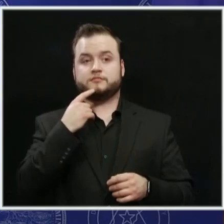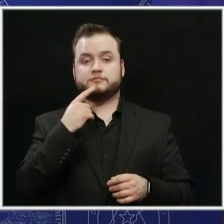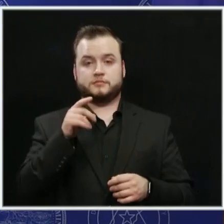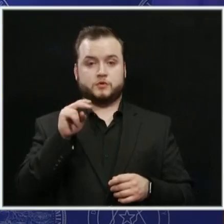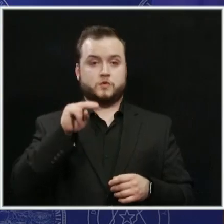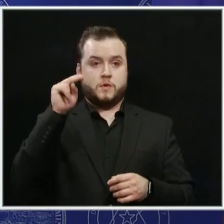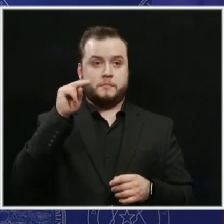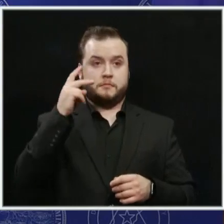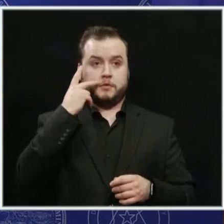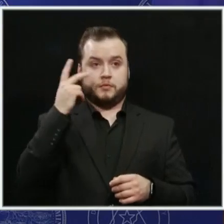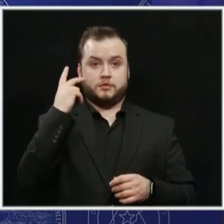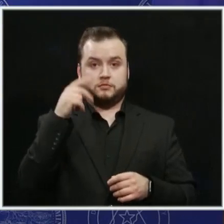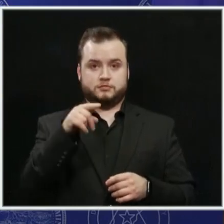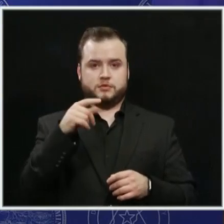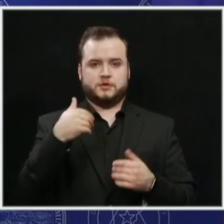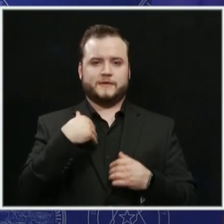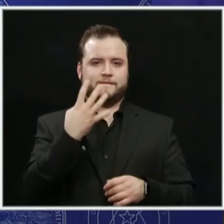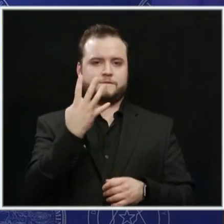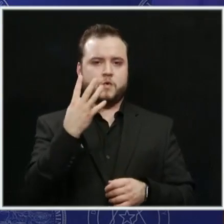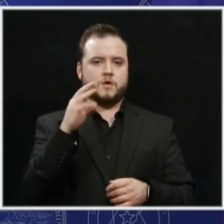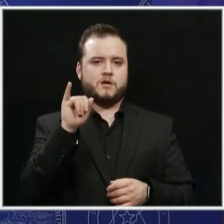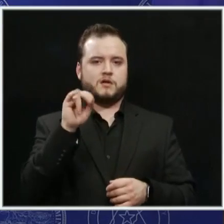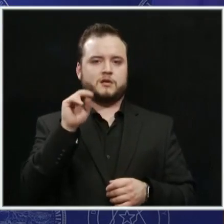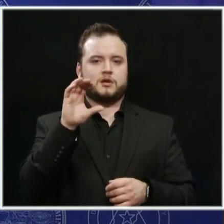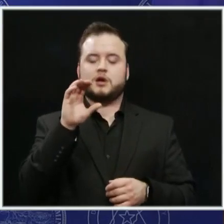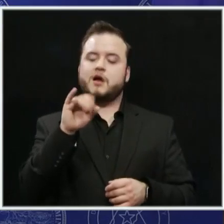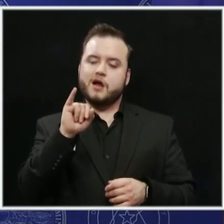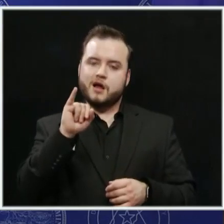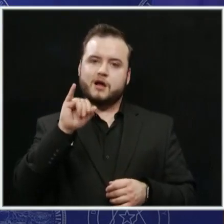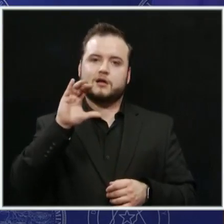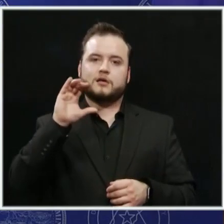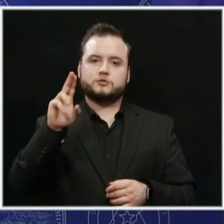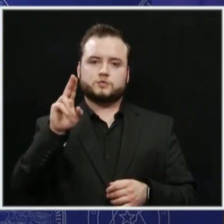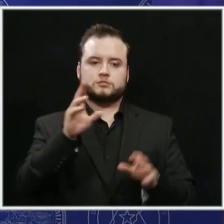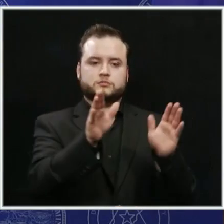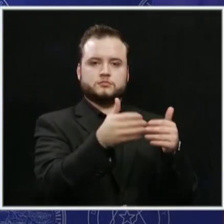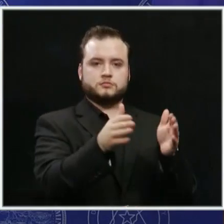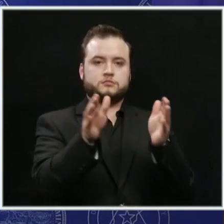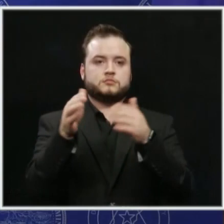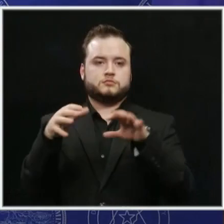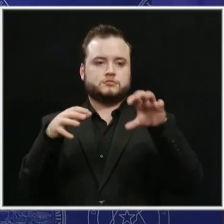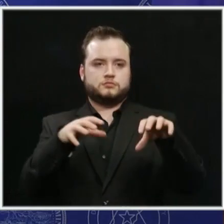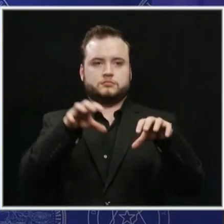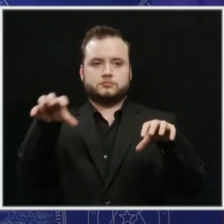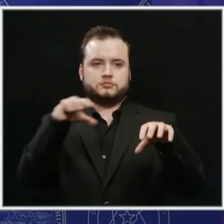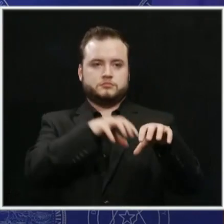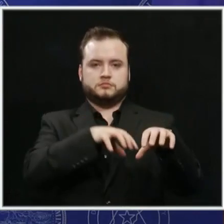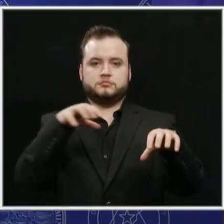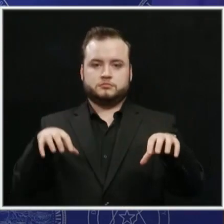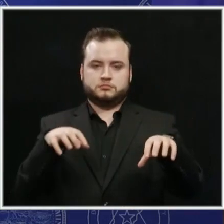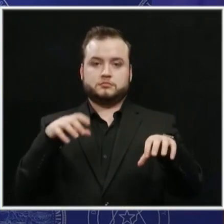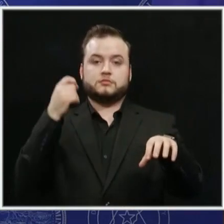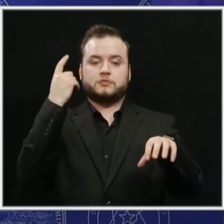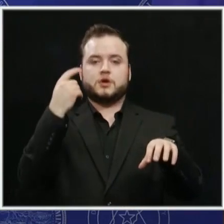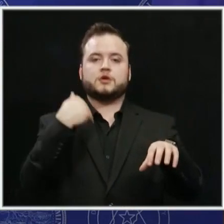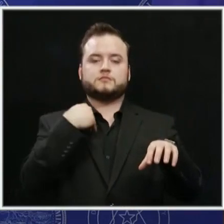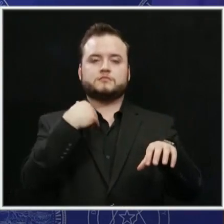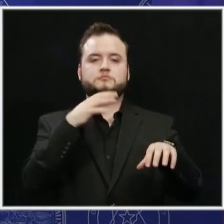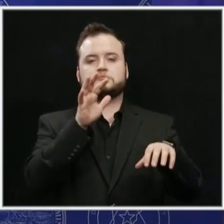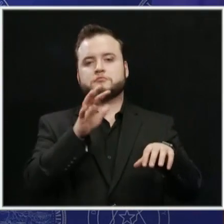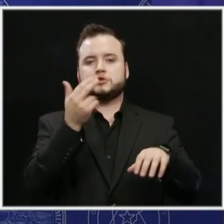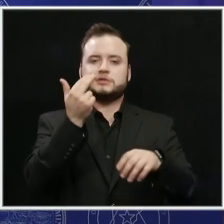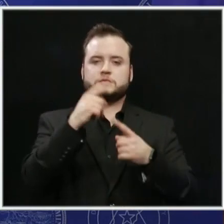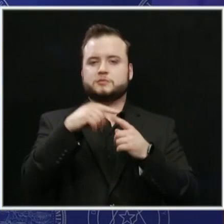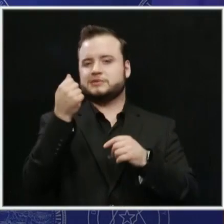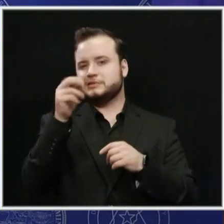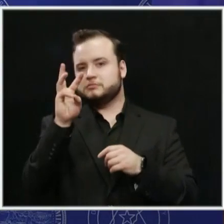about anywhere from 13 to 16 beds apiece. A couple weeks ago, we were the first one, of course. We were getting them one